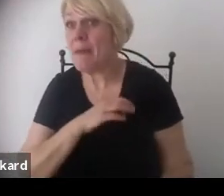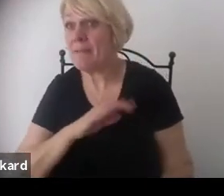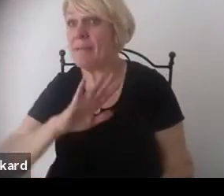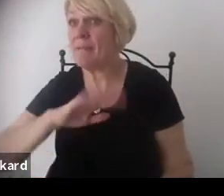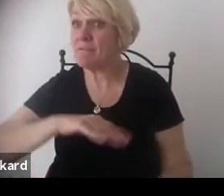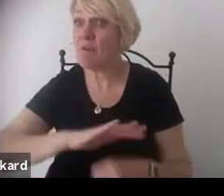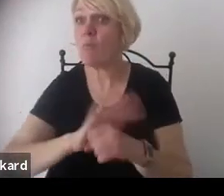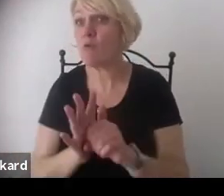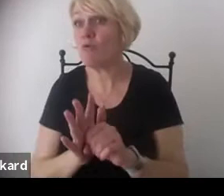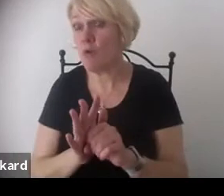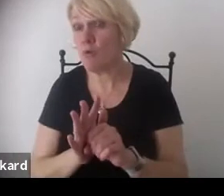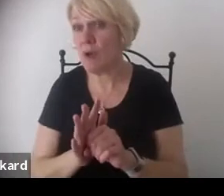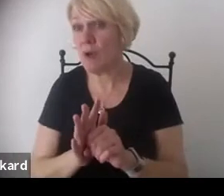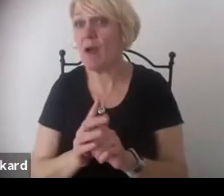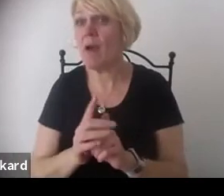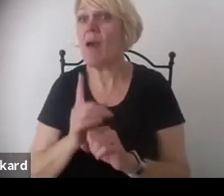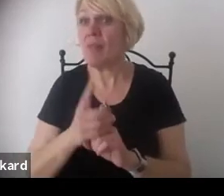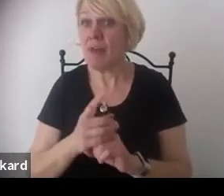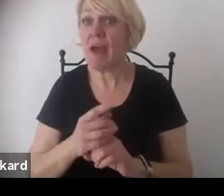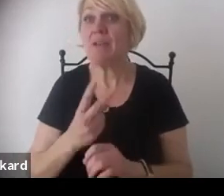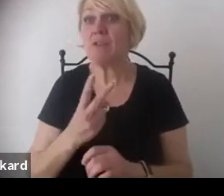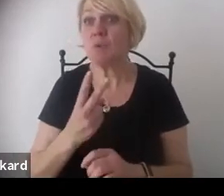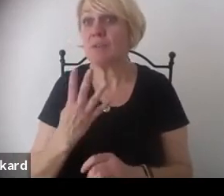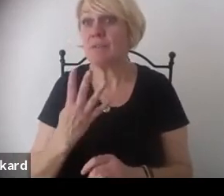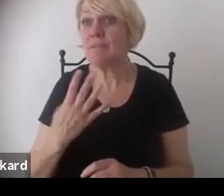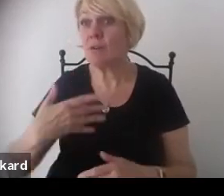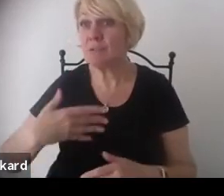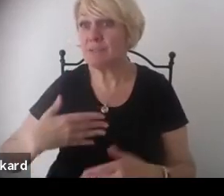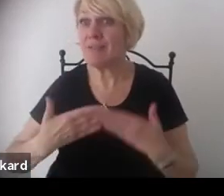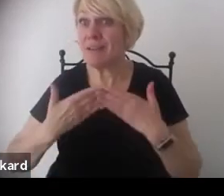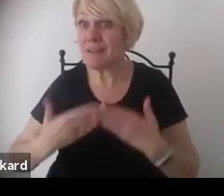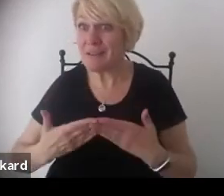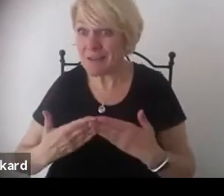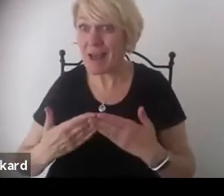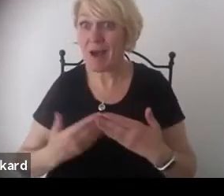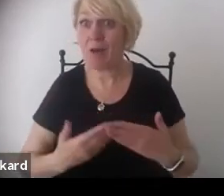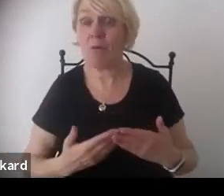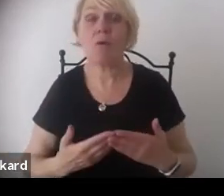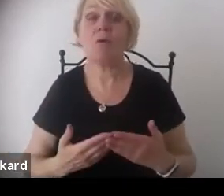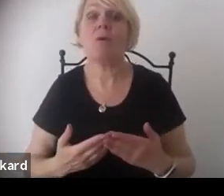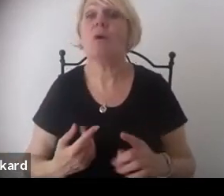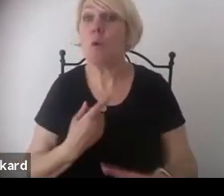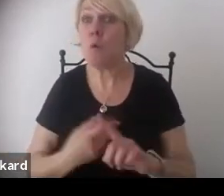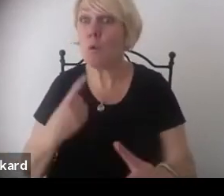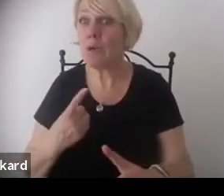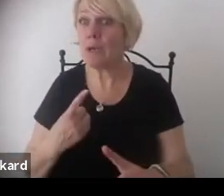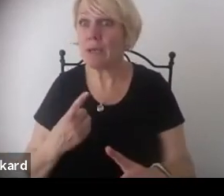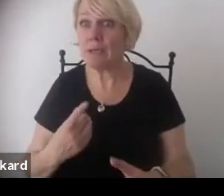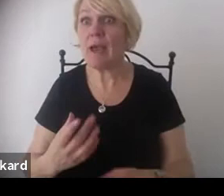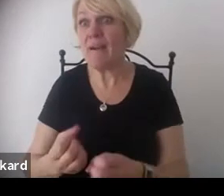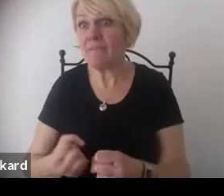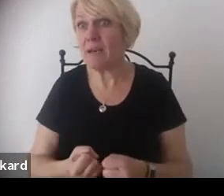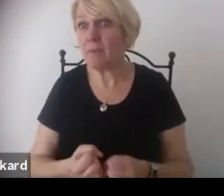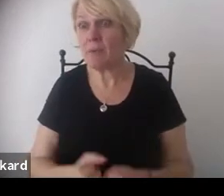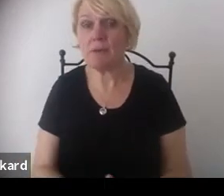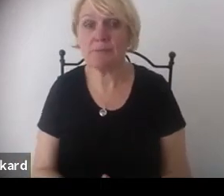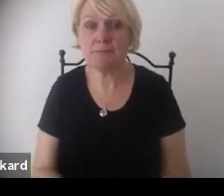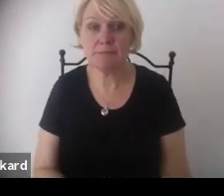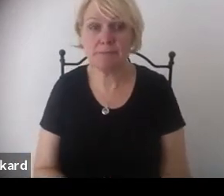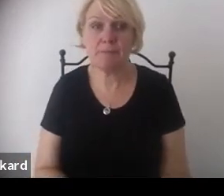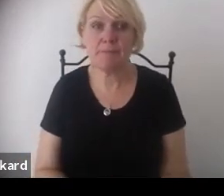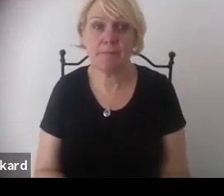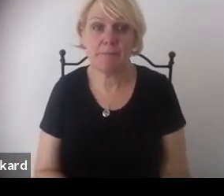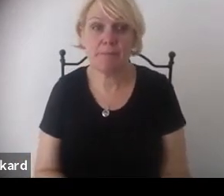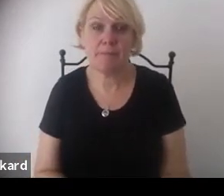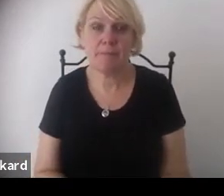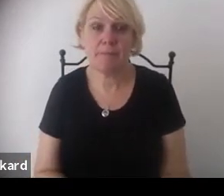that much more quickly. So that is a real port of call for